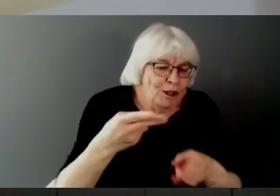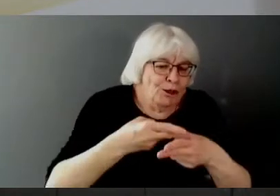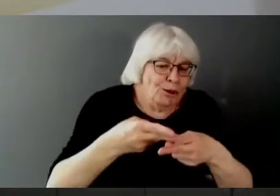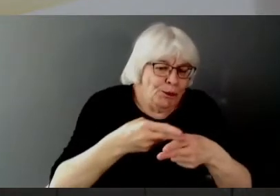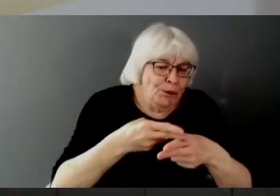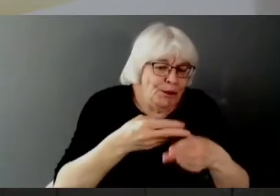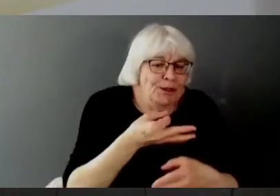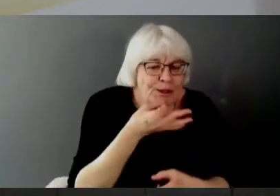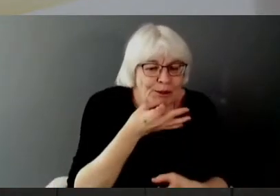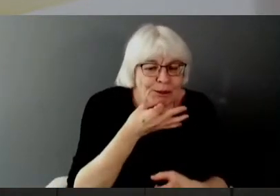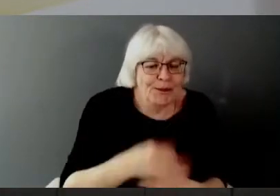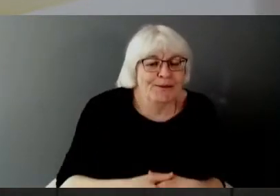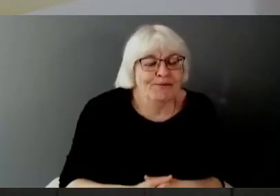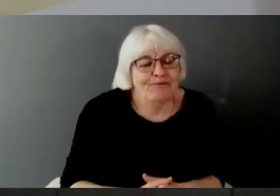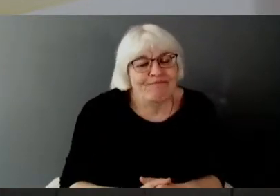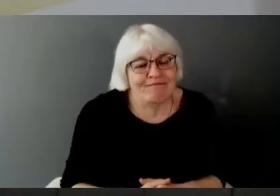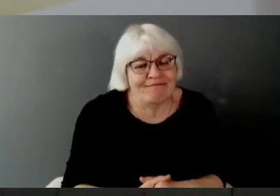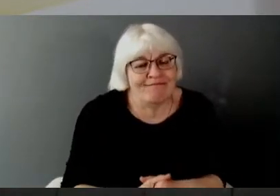Dave Stewart, The Guardian.